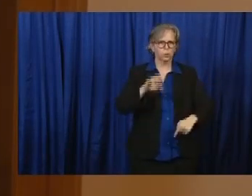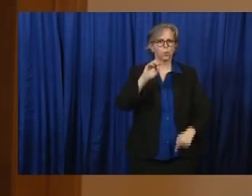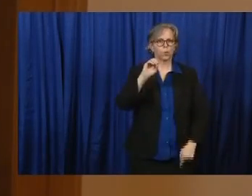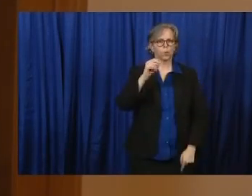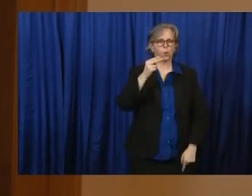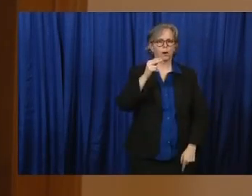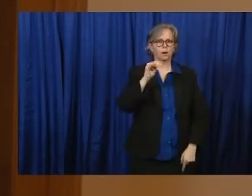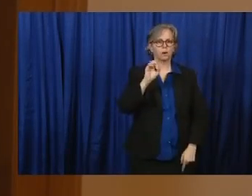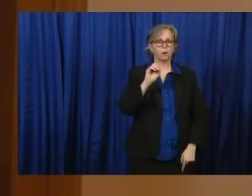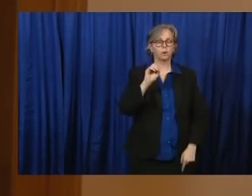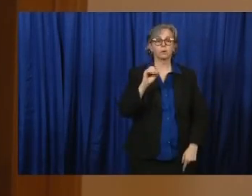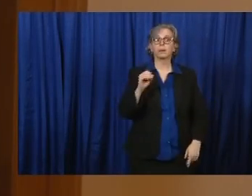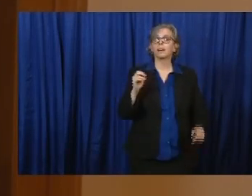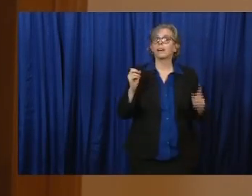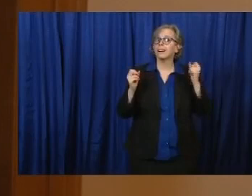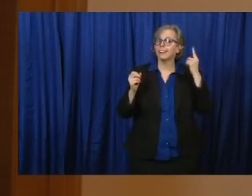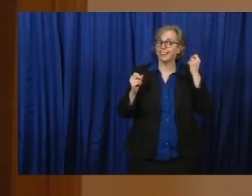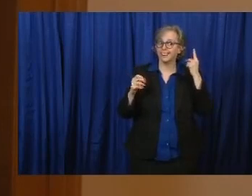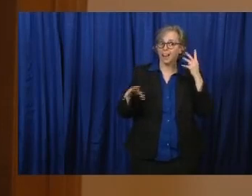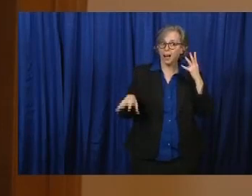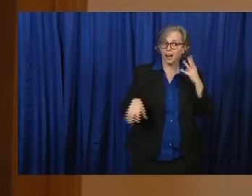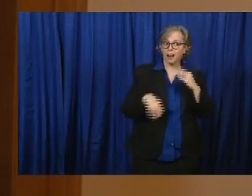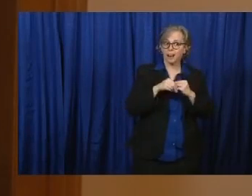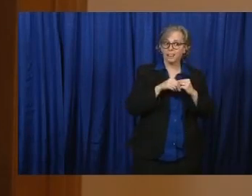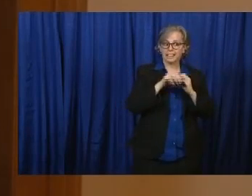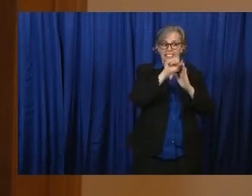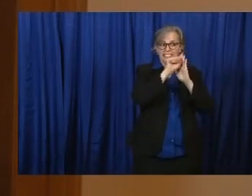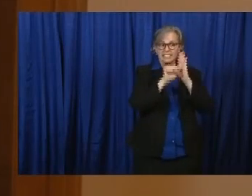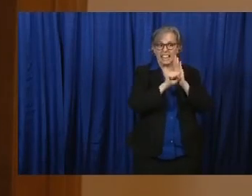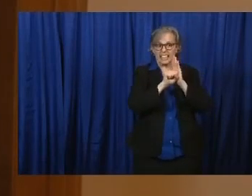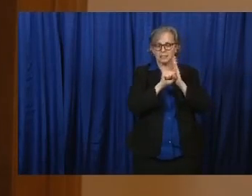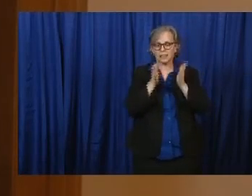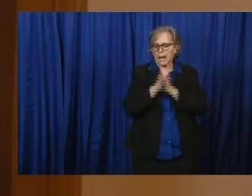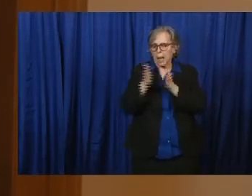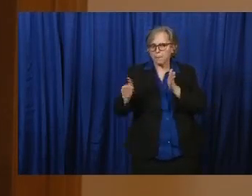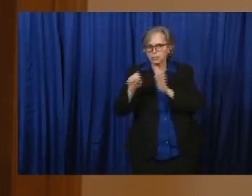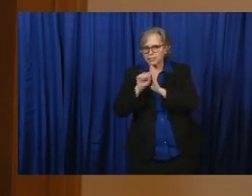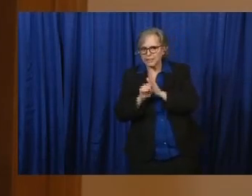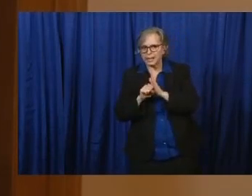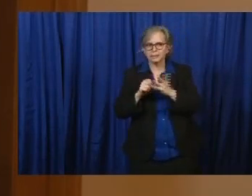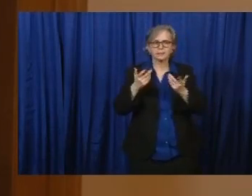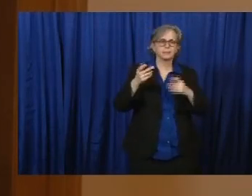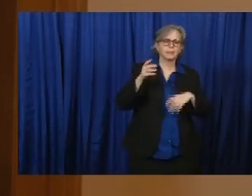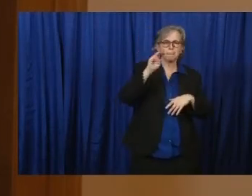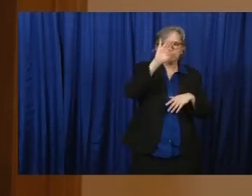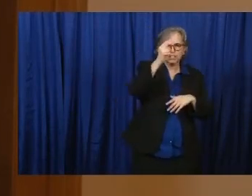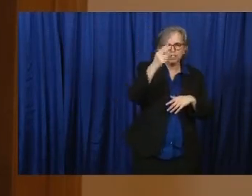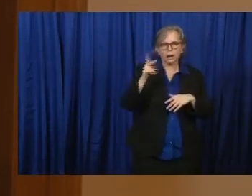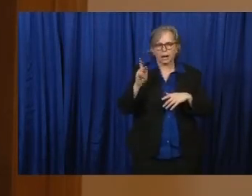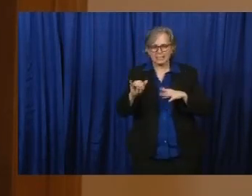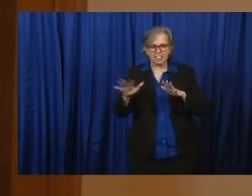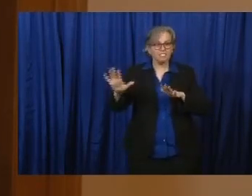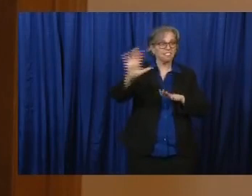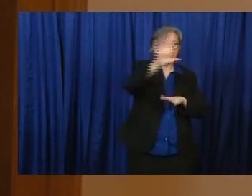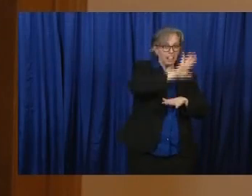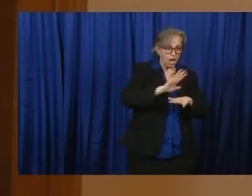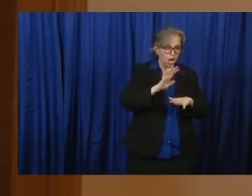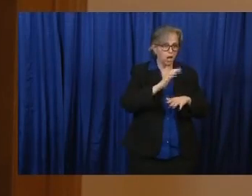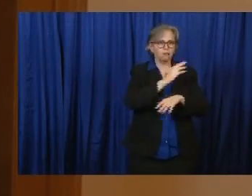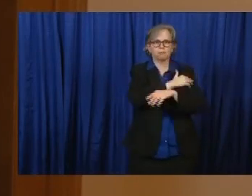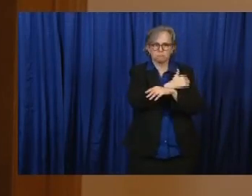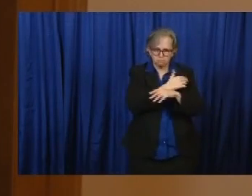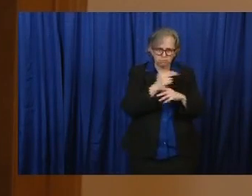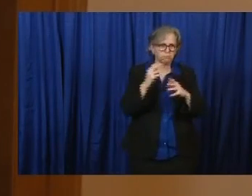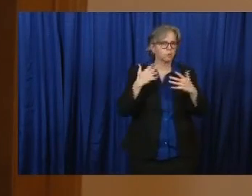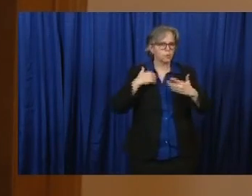states, governors, and their hospitals. So we have people that live in Ohio, but maybe work across the border